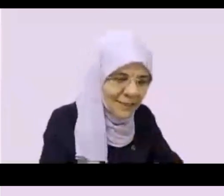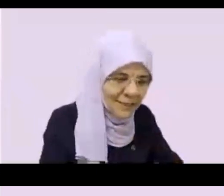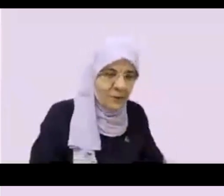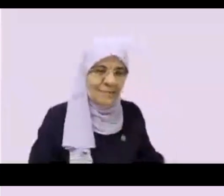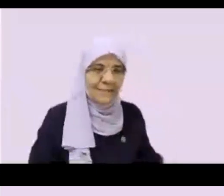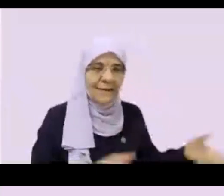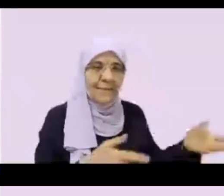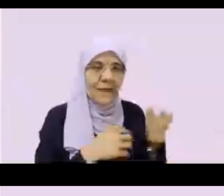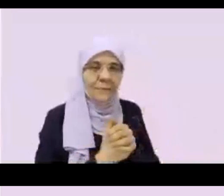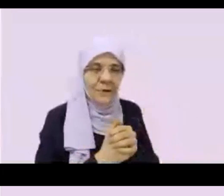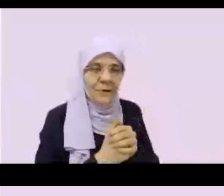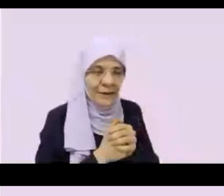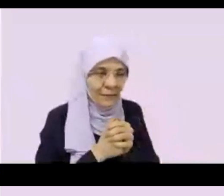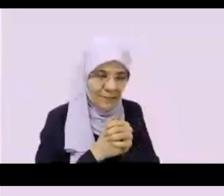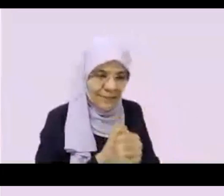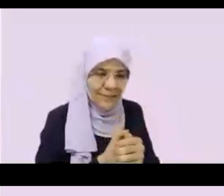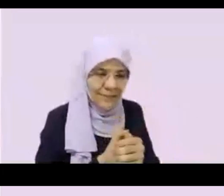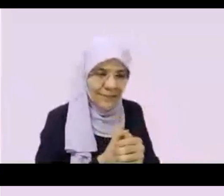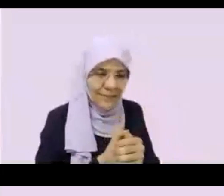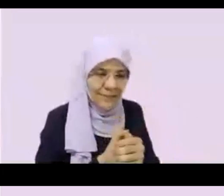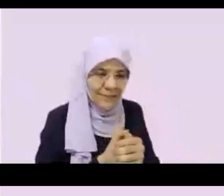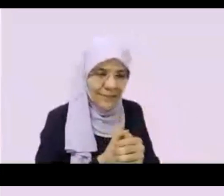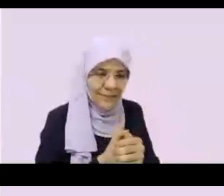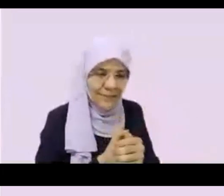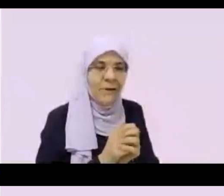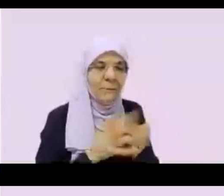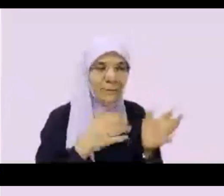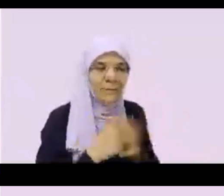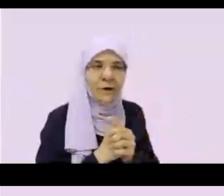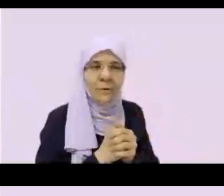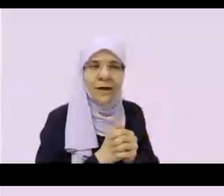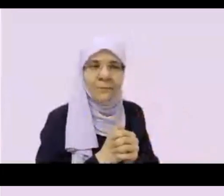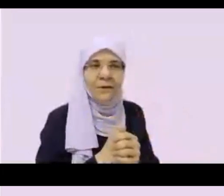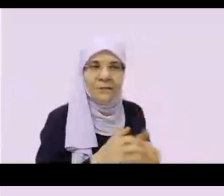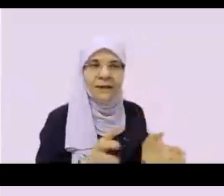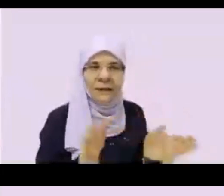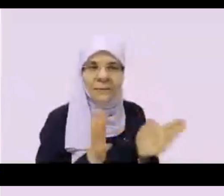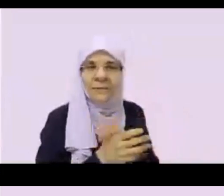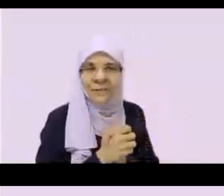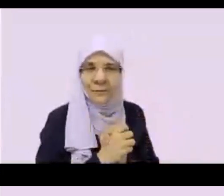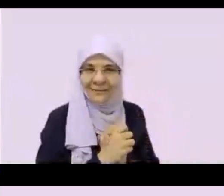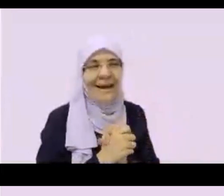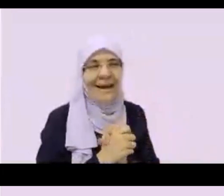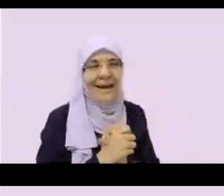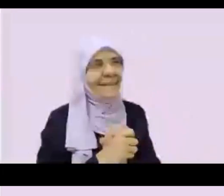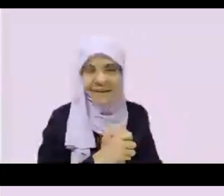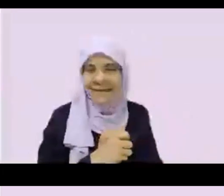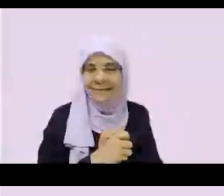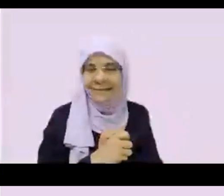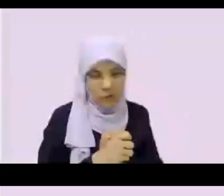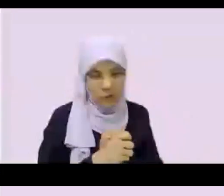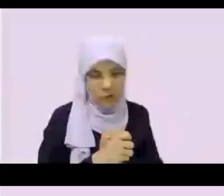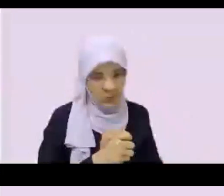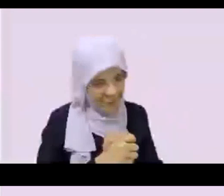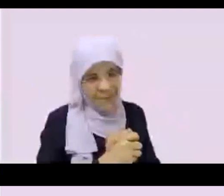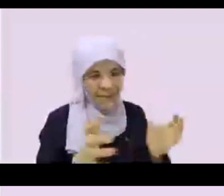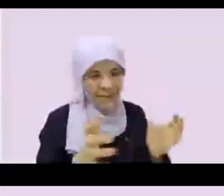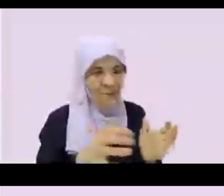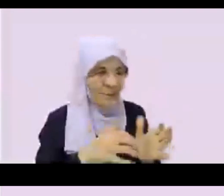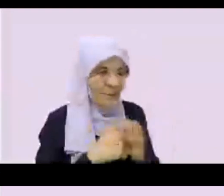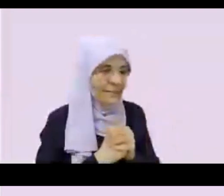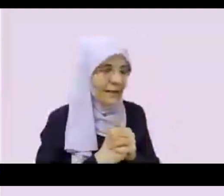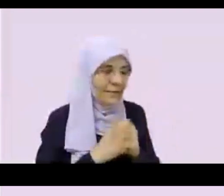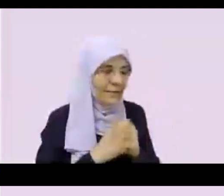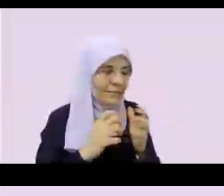Björn Agostini? But we know why, because she's a woman. And at that time I replied, no, it was not the reason.